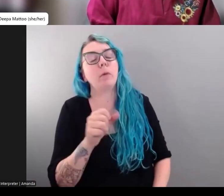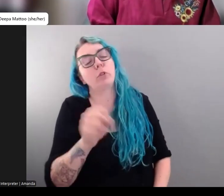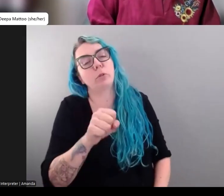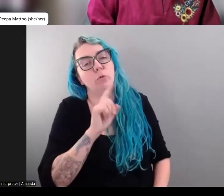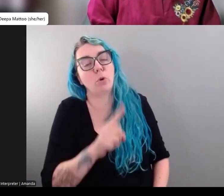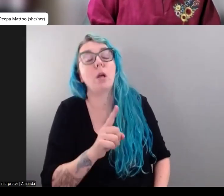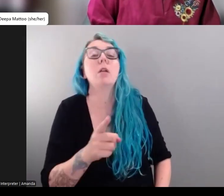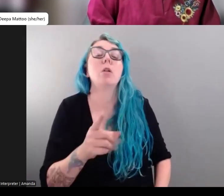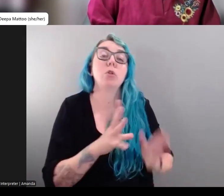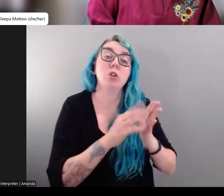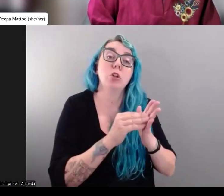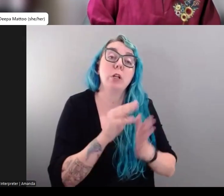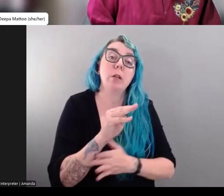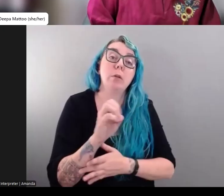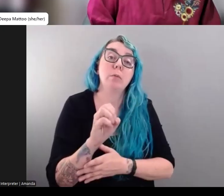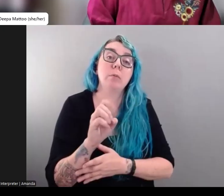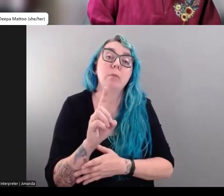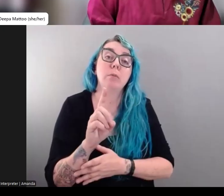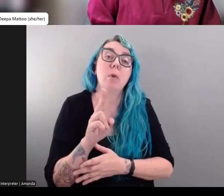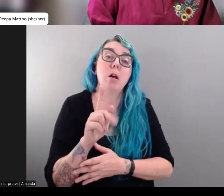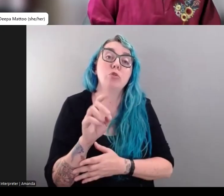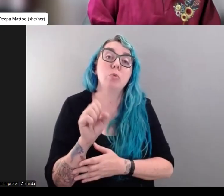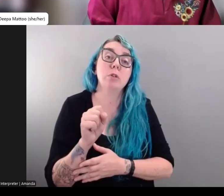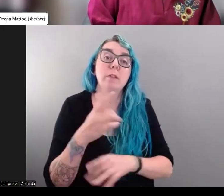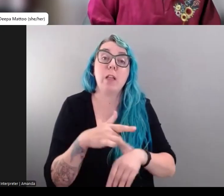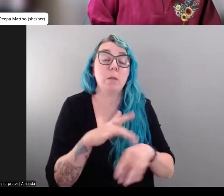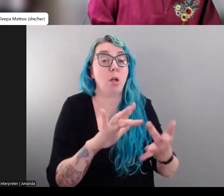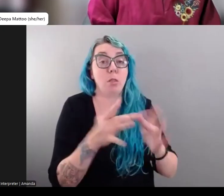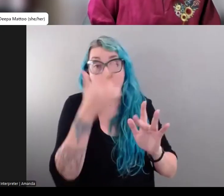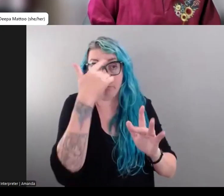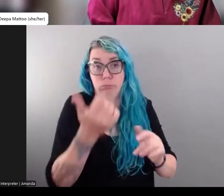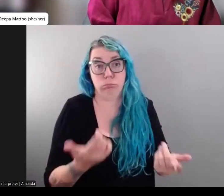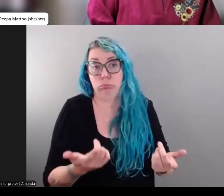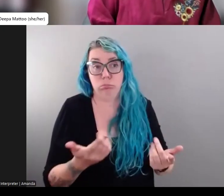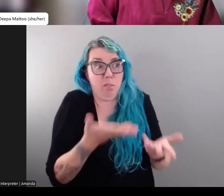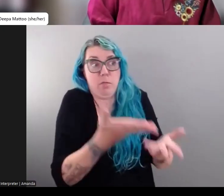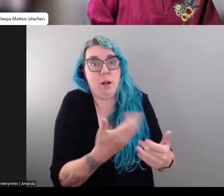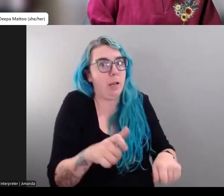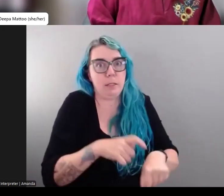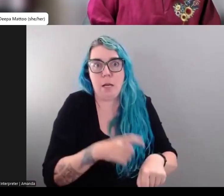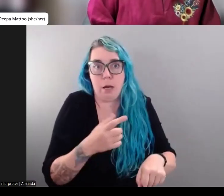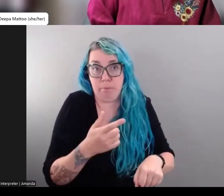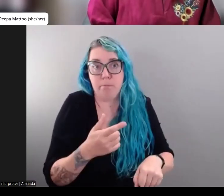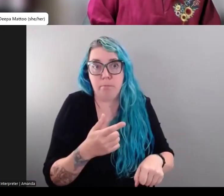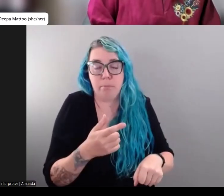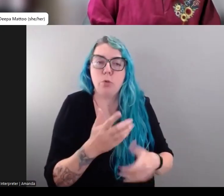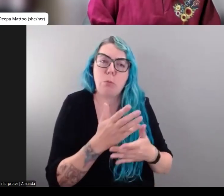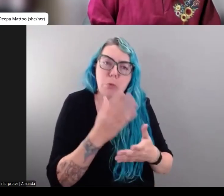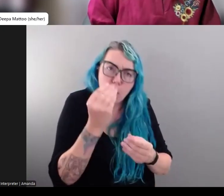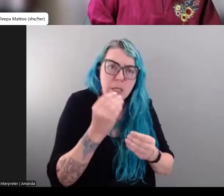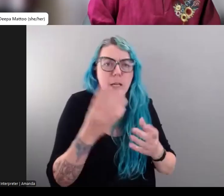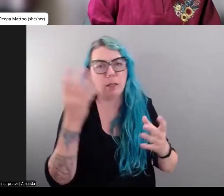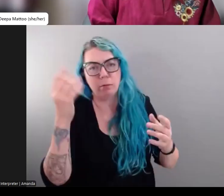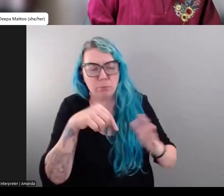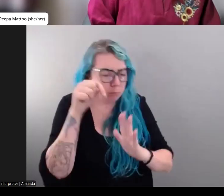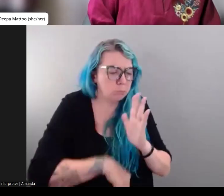are available for everyone like on demand. So that's a way of getting more information about some of the content that the tool has.